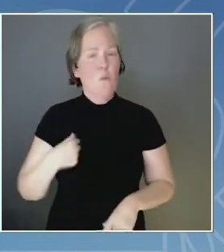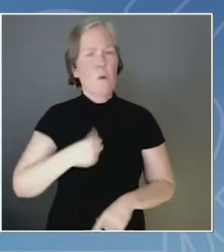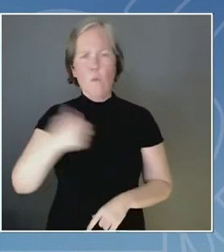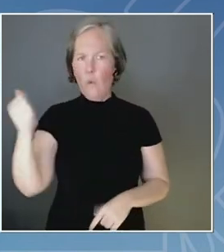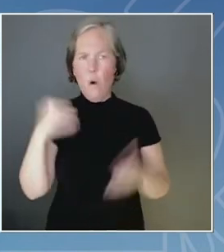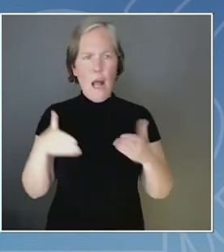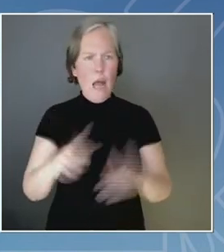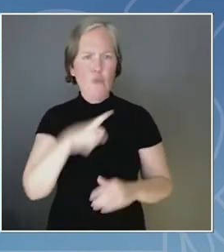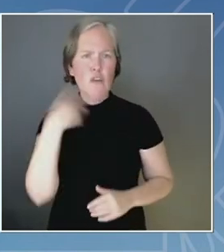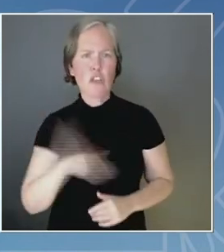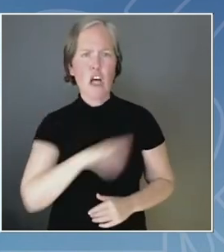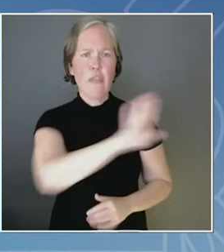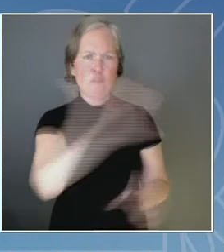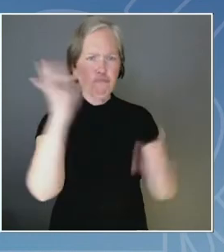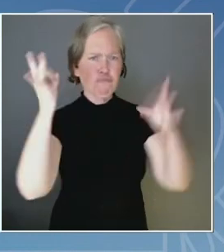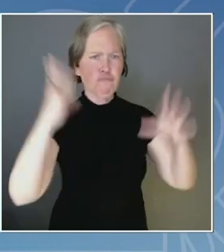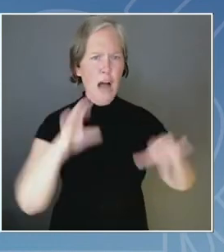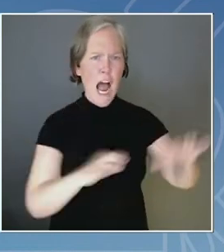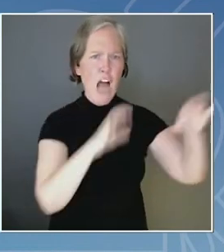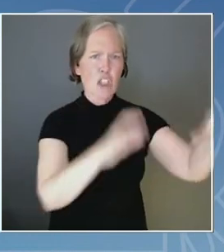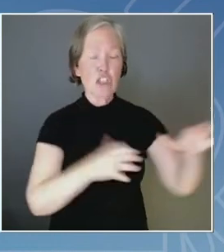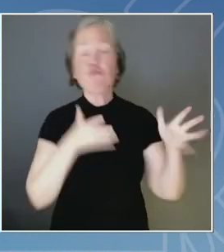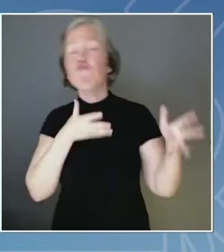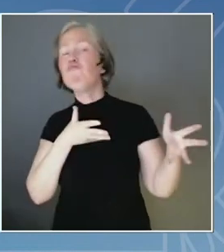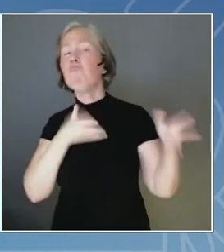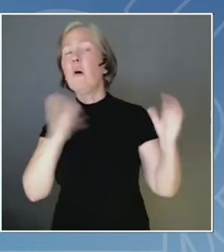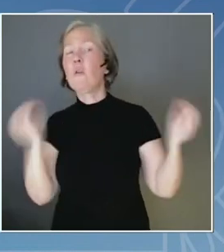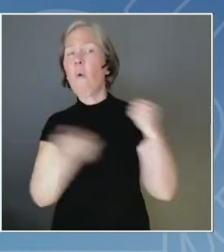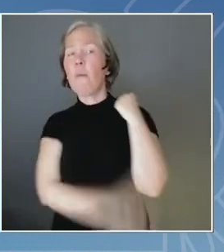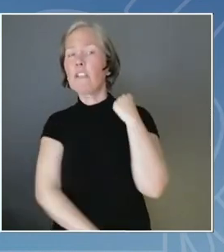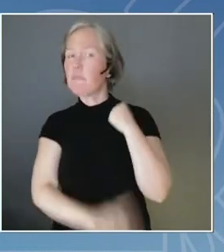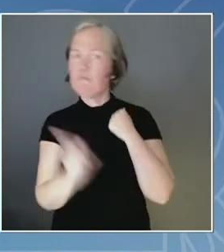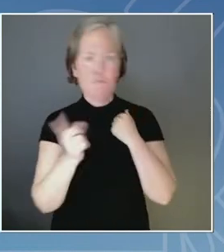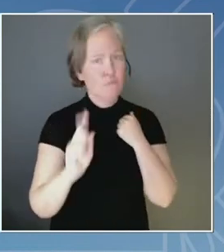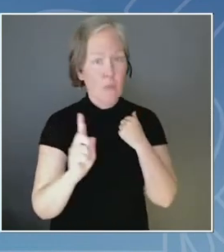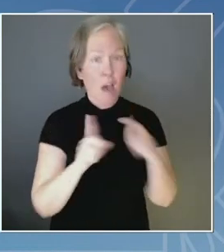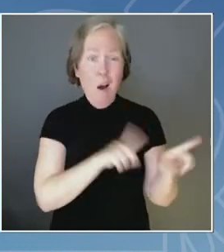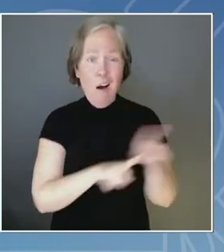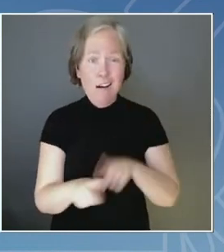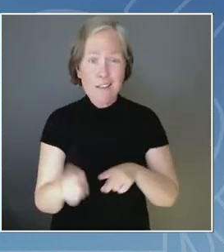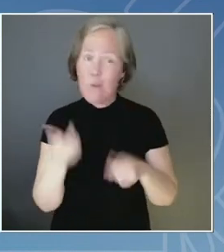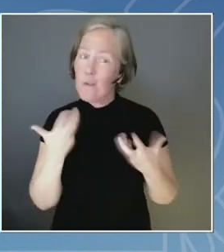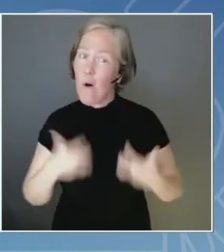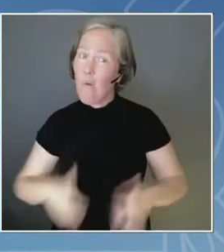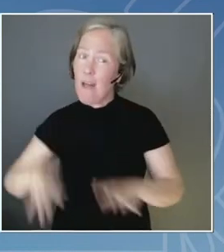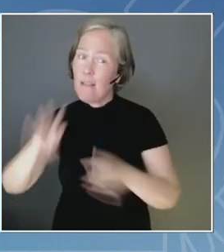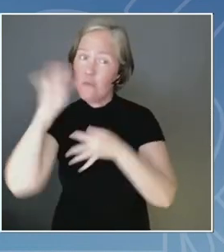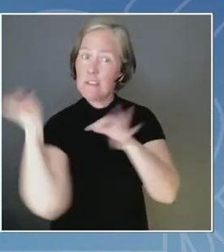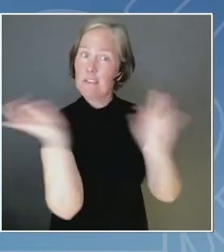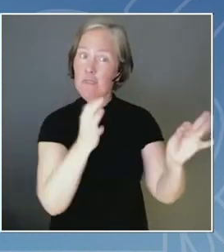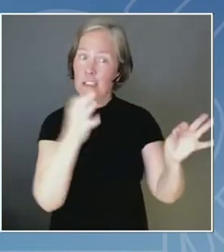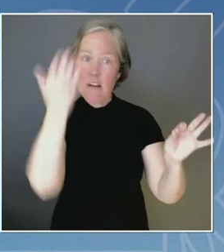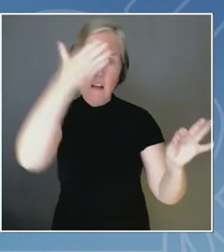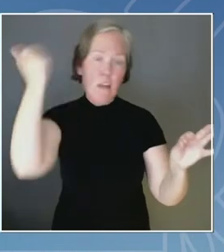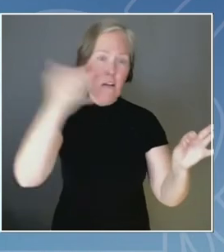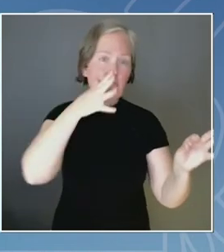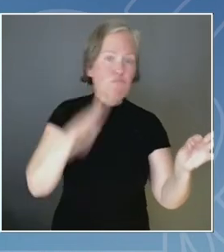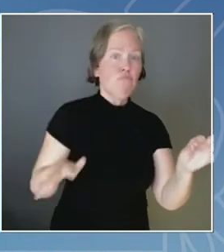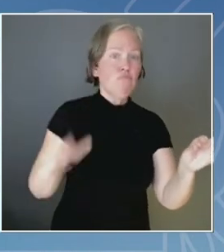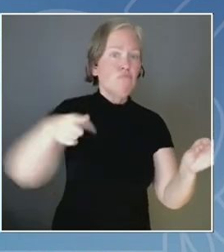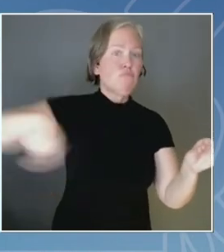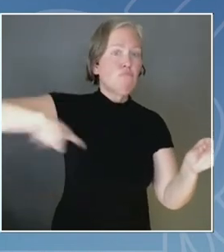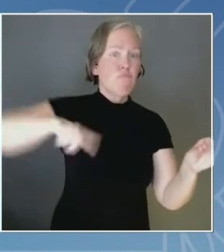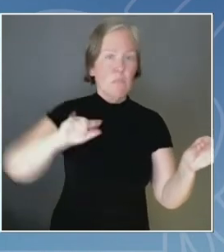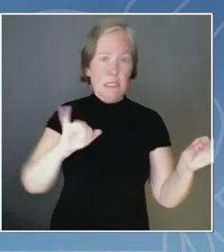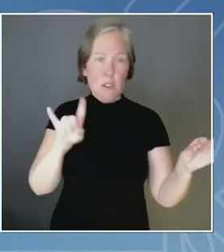go unpunished as an international community, but we also won't let them distract us from our diplomatic engagement in the